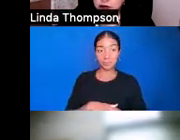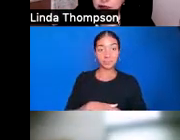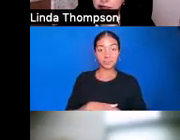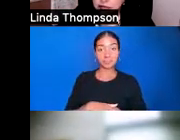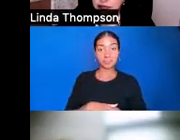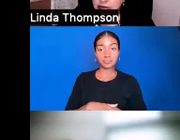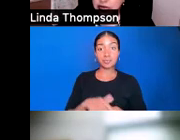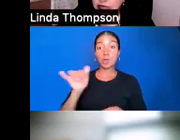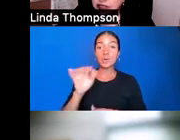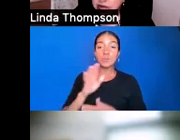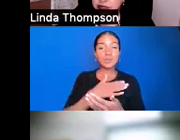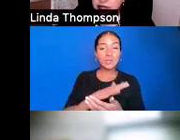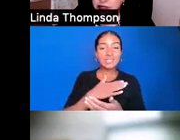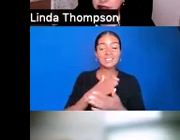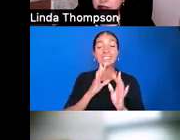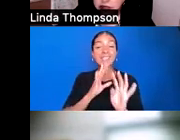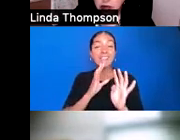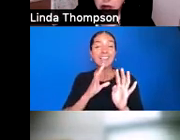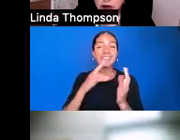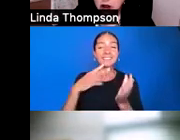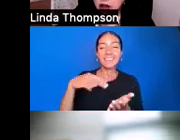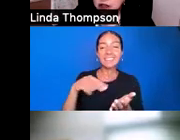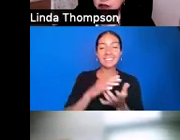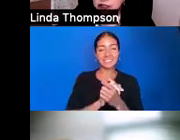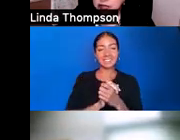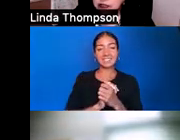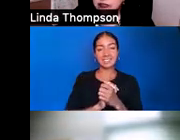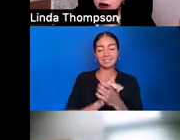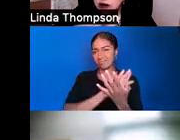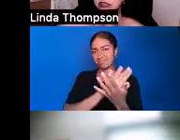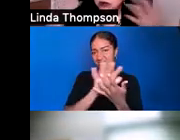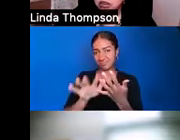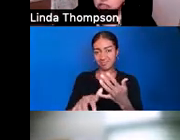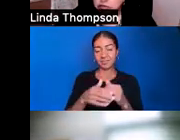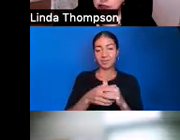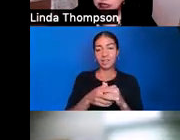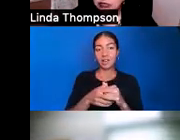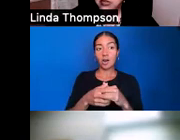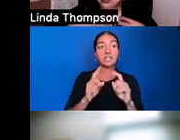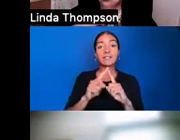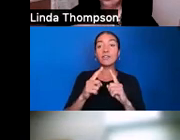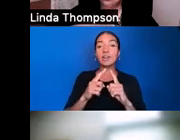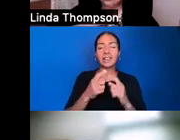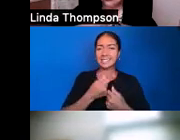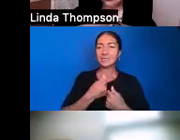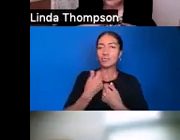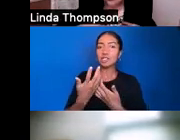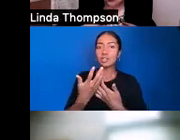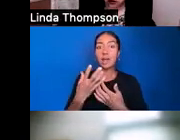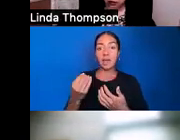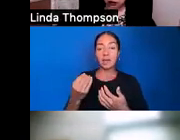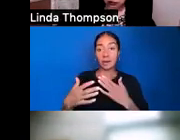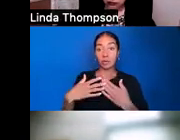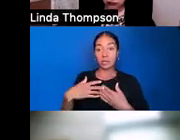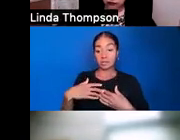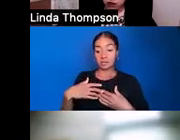Also music, singing, dancing, all of those things are expressions, and getting out what's here